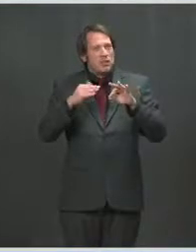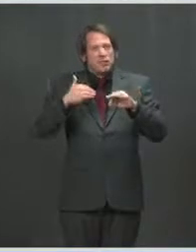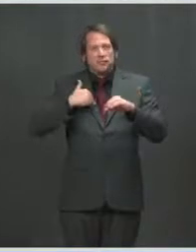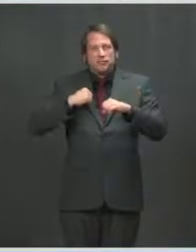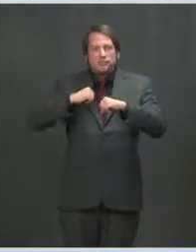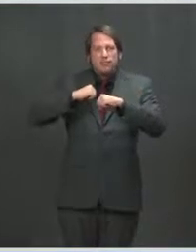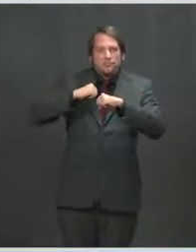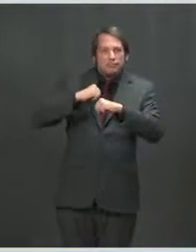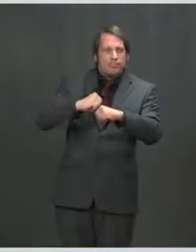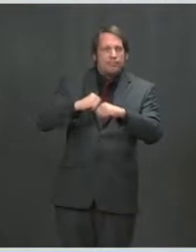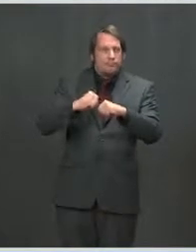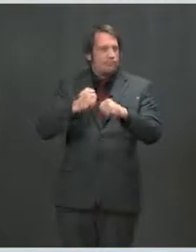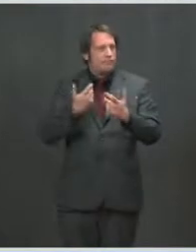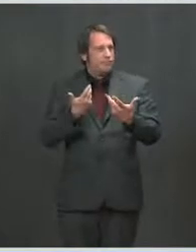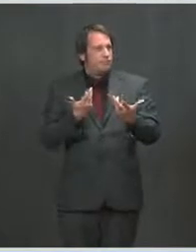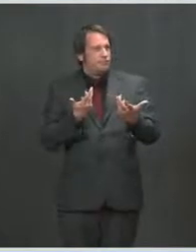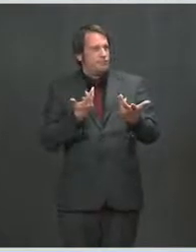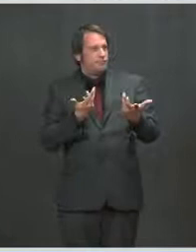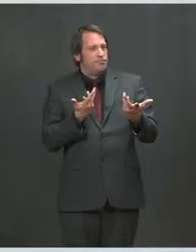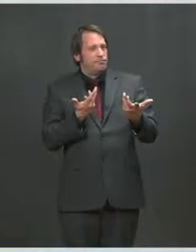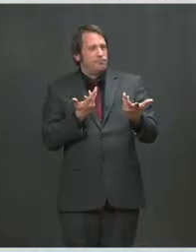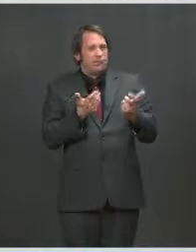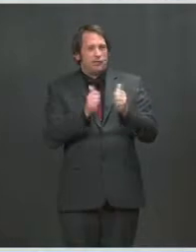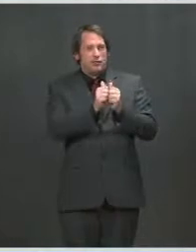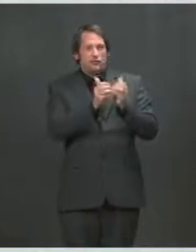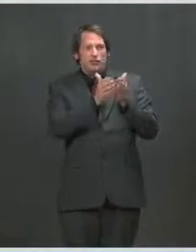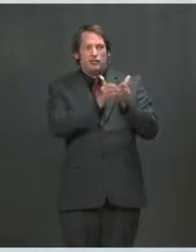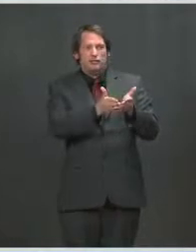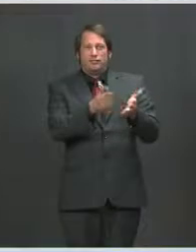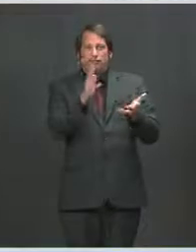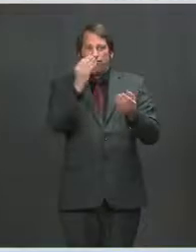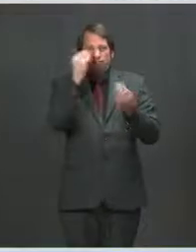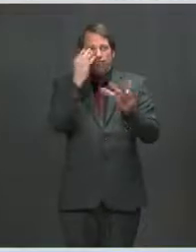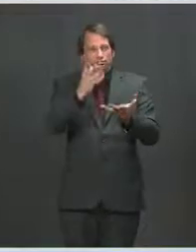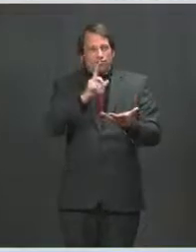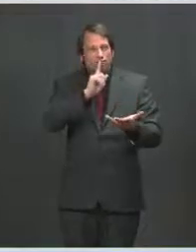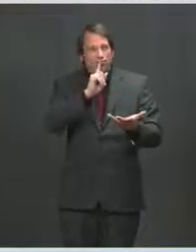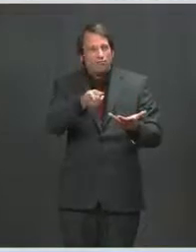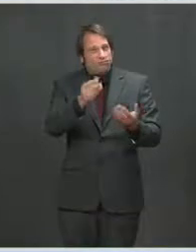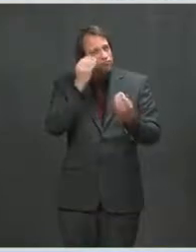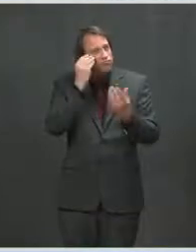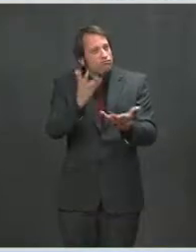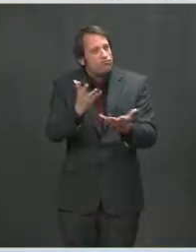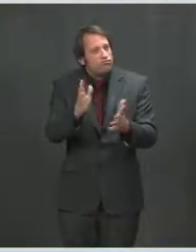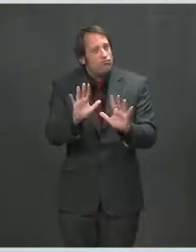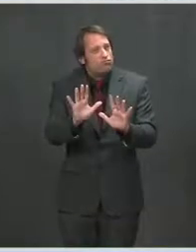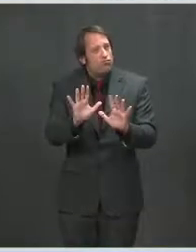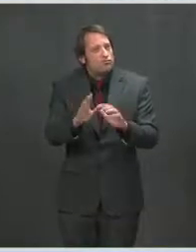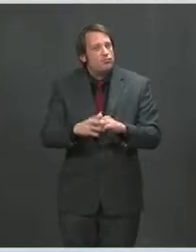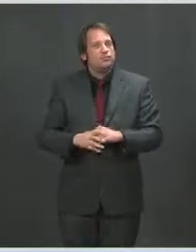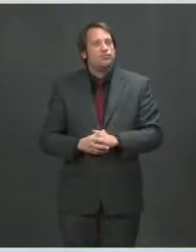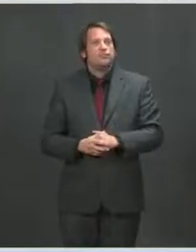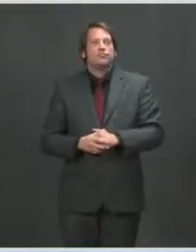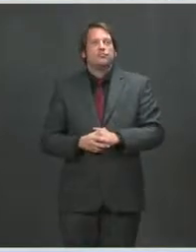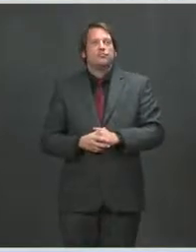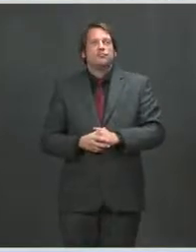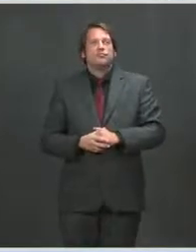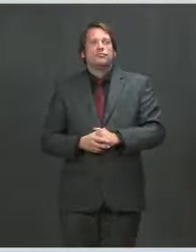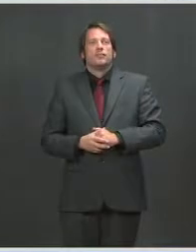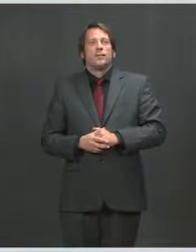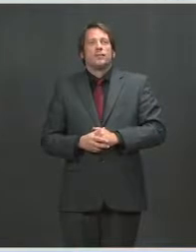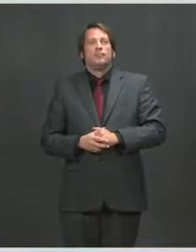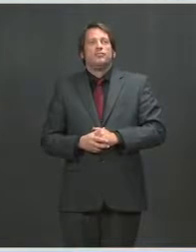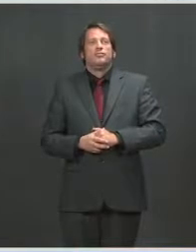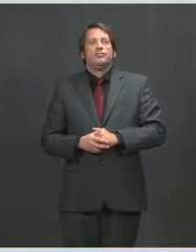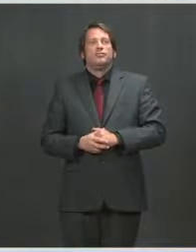always act upon that truth. Today, we write the next chapter of a White House initiative that First